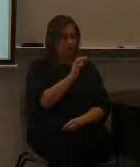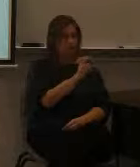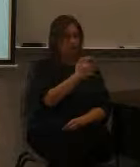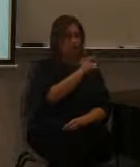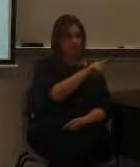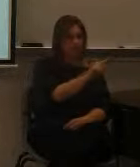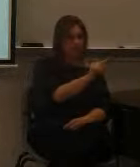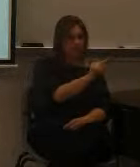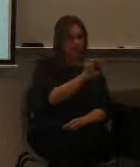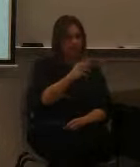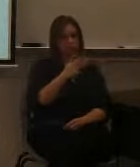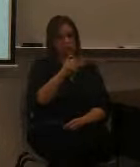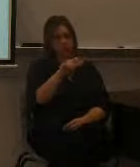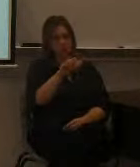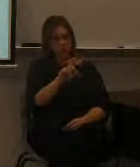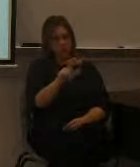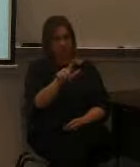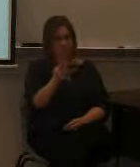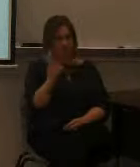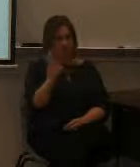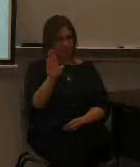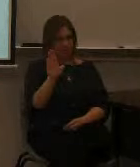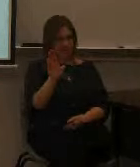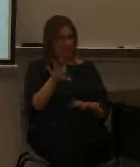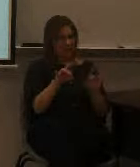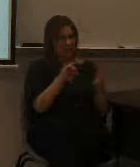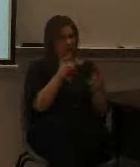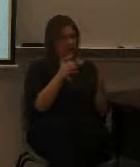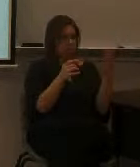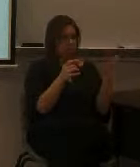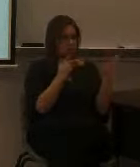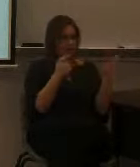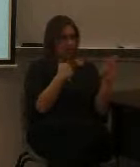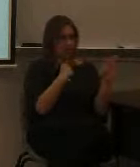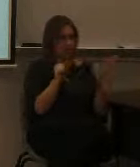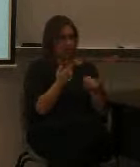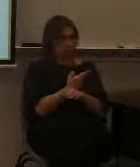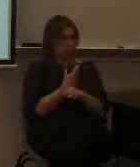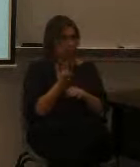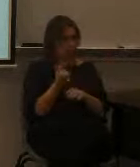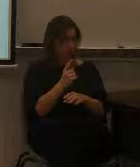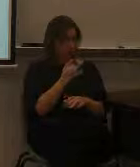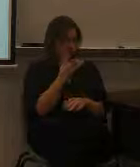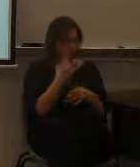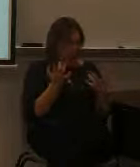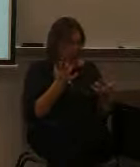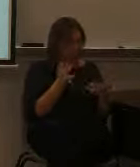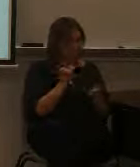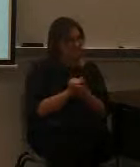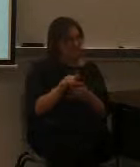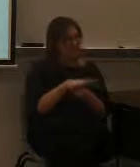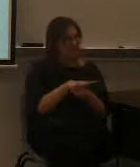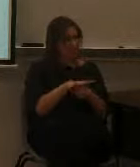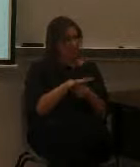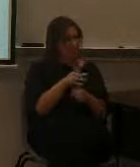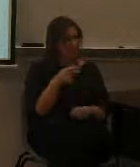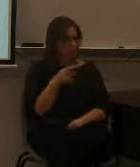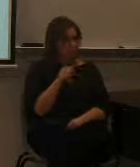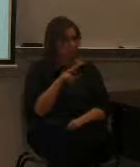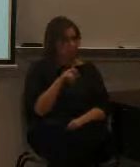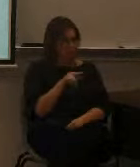take out the blue and the red, and they can use the green light down deep, so that's a niche partitioning. Bottom-up